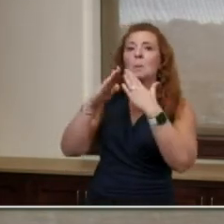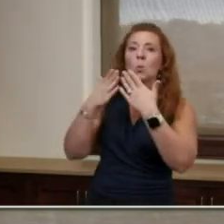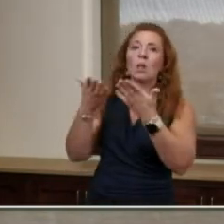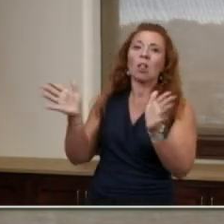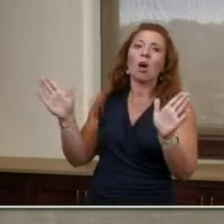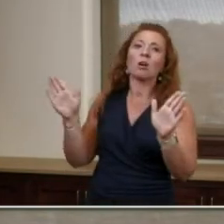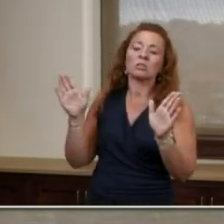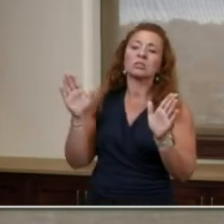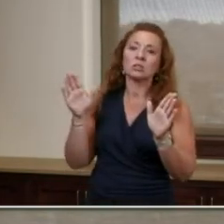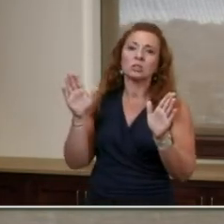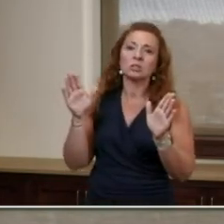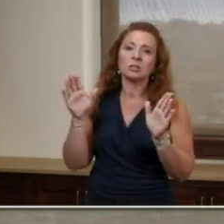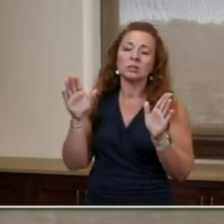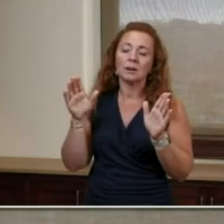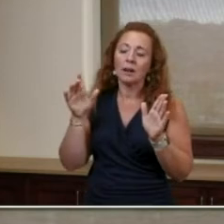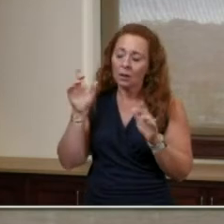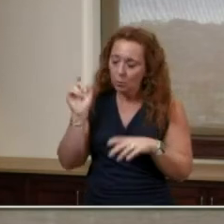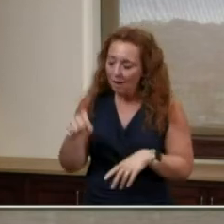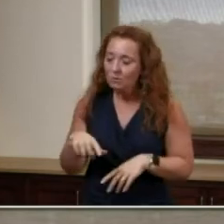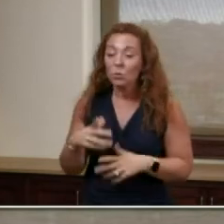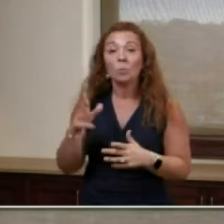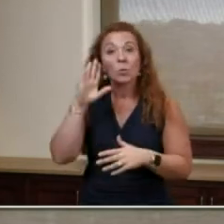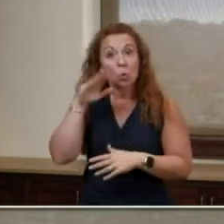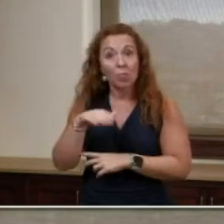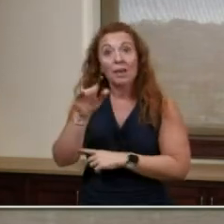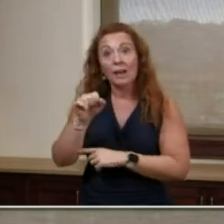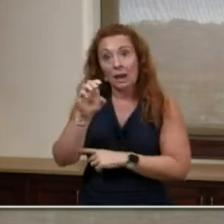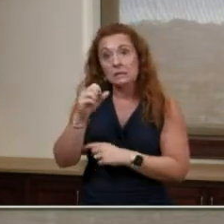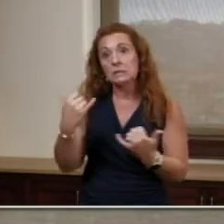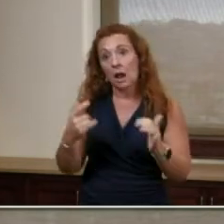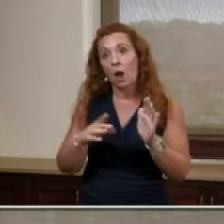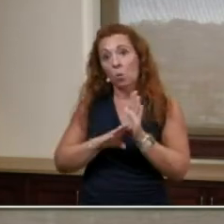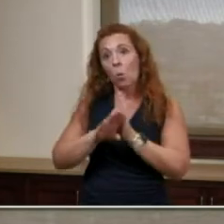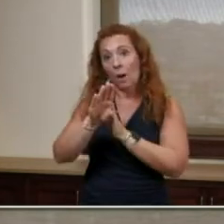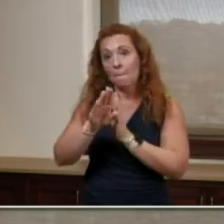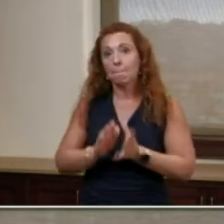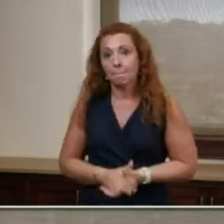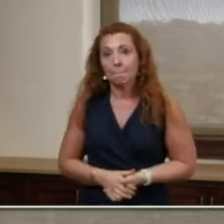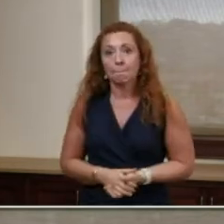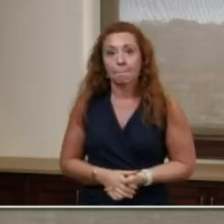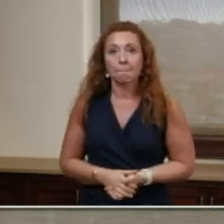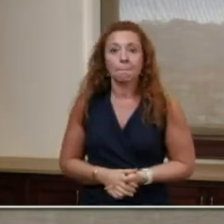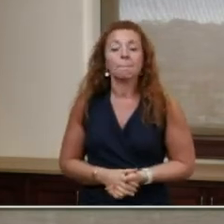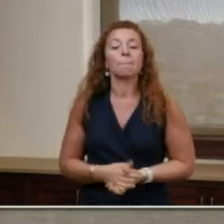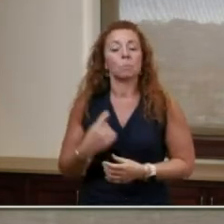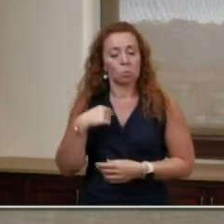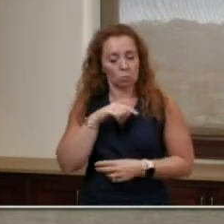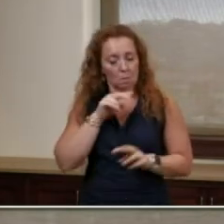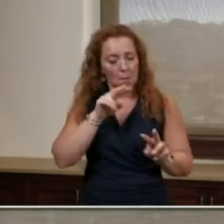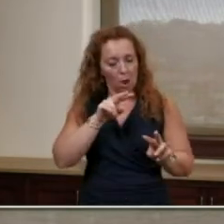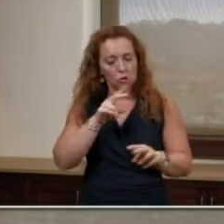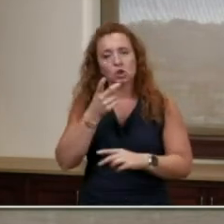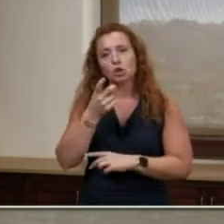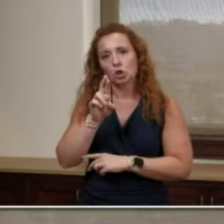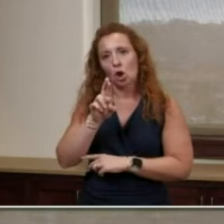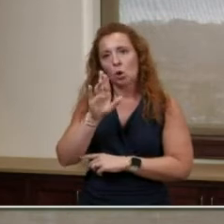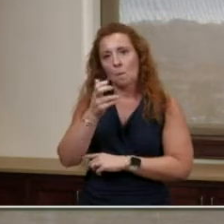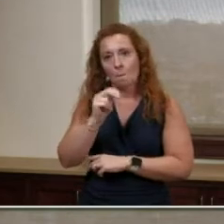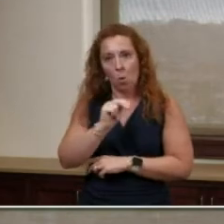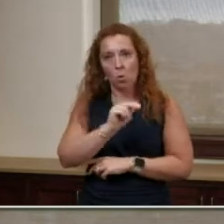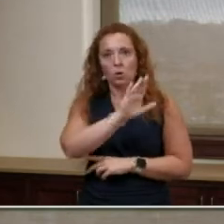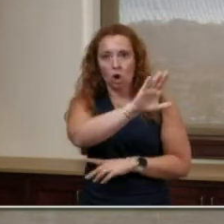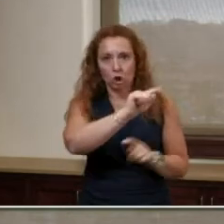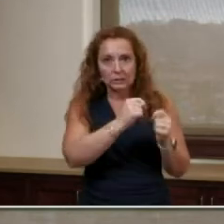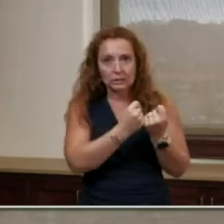us doing the things that we're doing. We know our cases are going up. We're certainly monitoring that, and Dr. Bogan and her team have